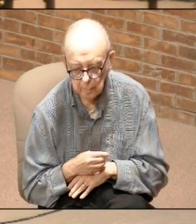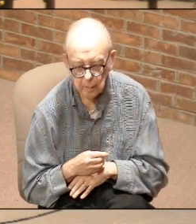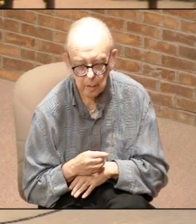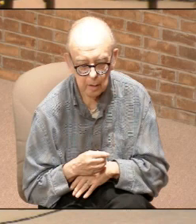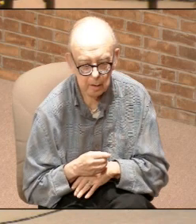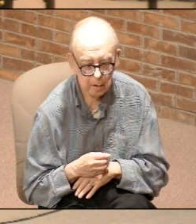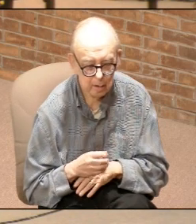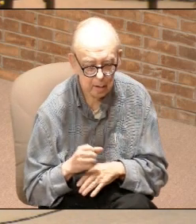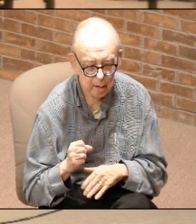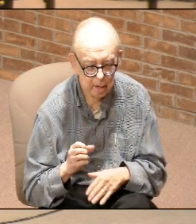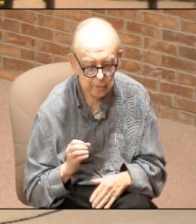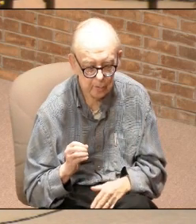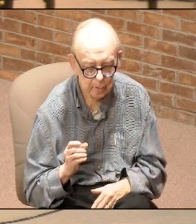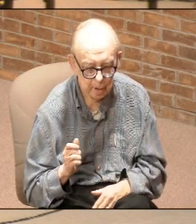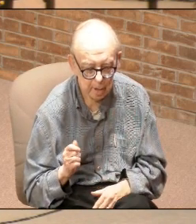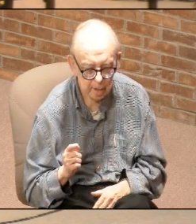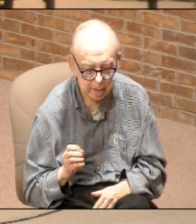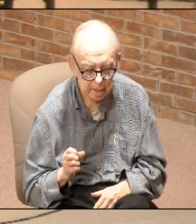solomon